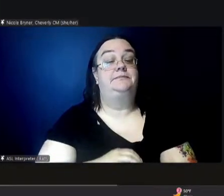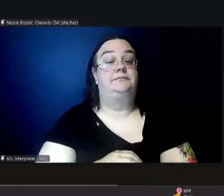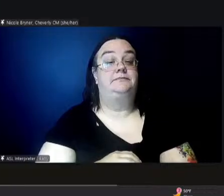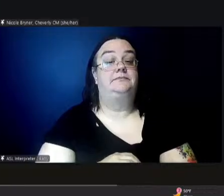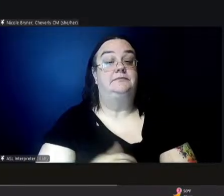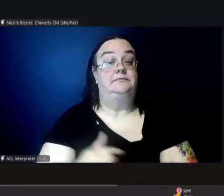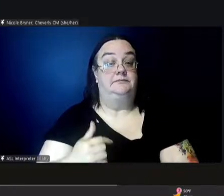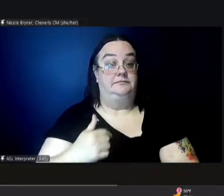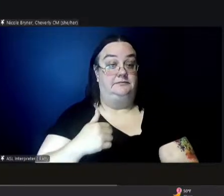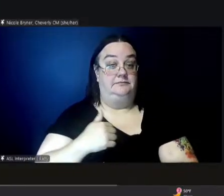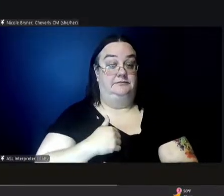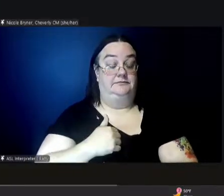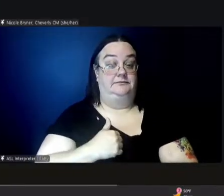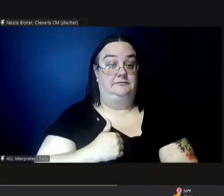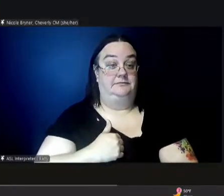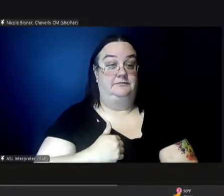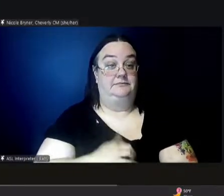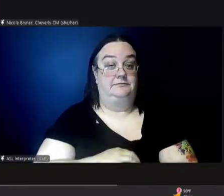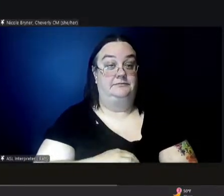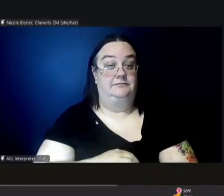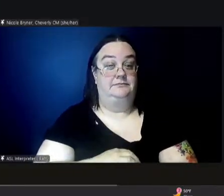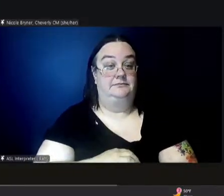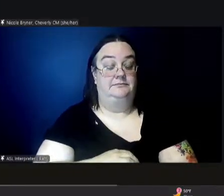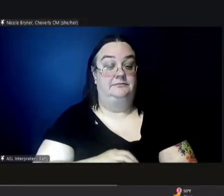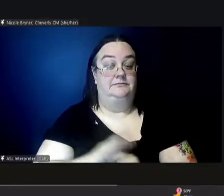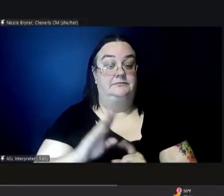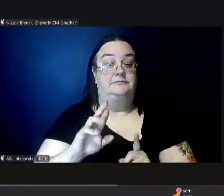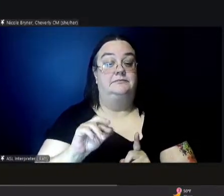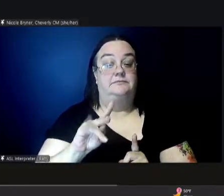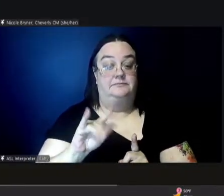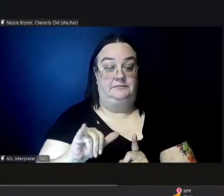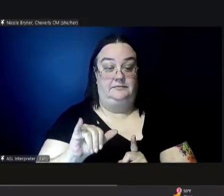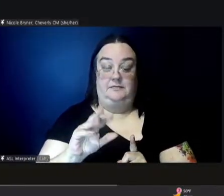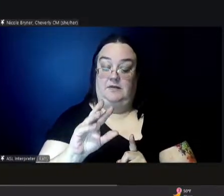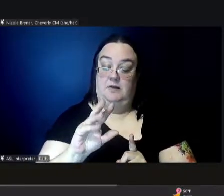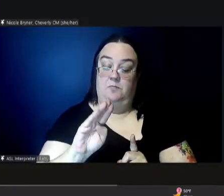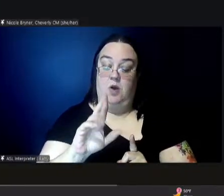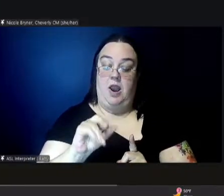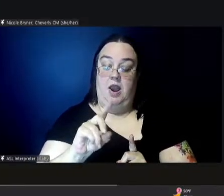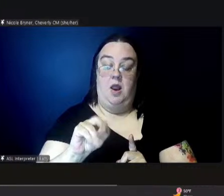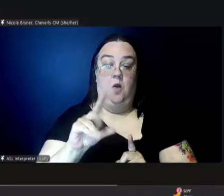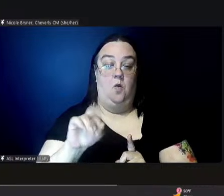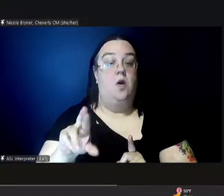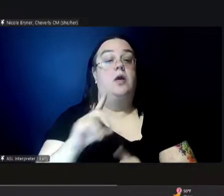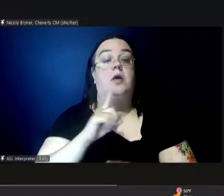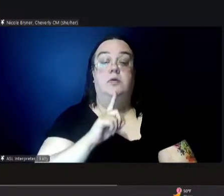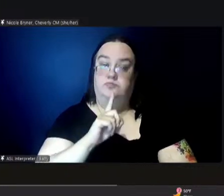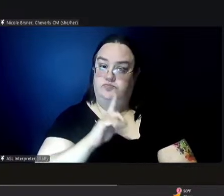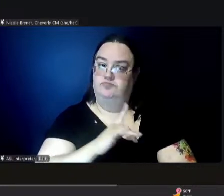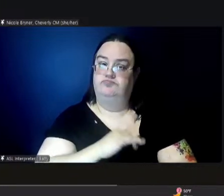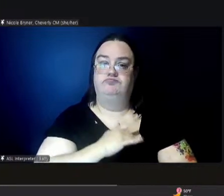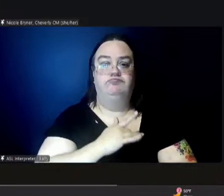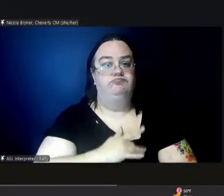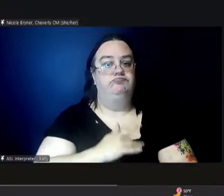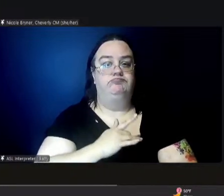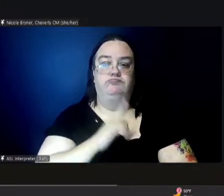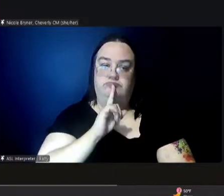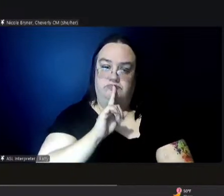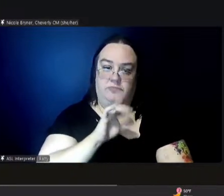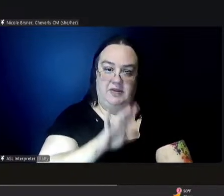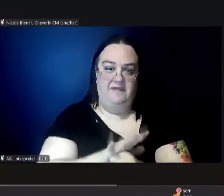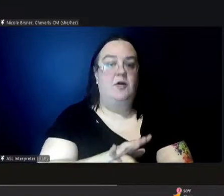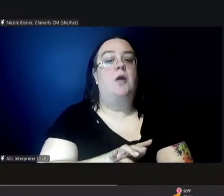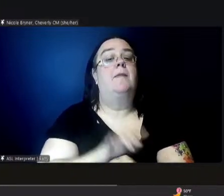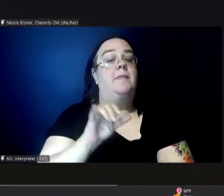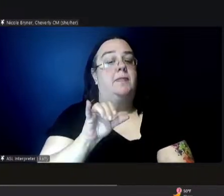I I, state your name. Brandon Walker, Do solemnly swear or affirm that do solemnly swear or affirm that I will support